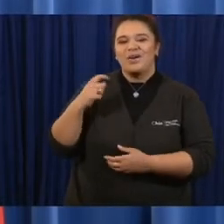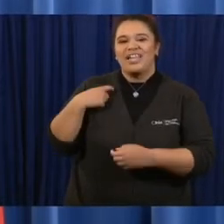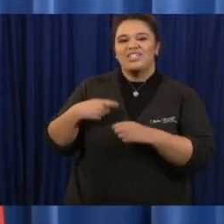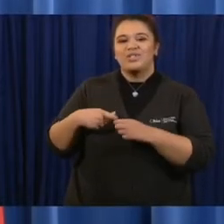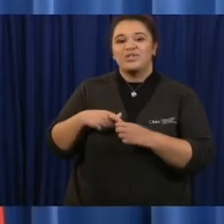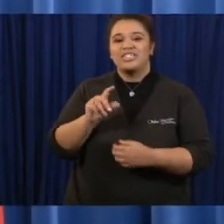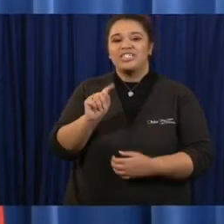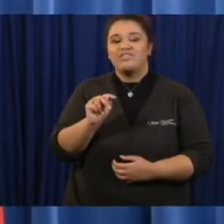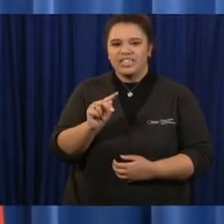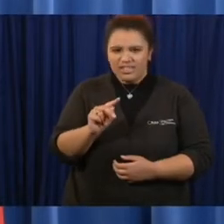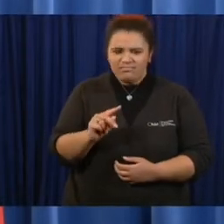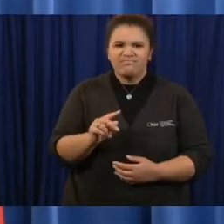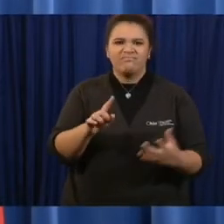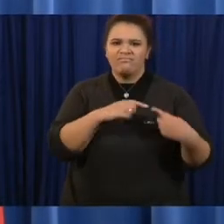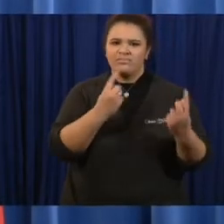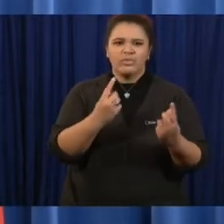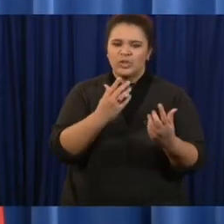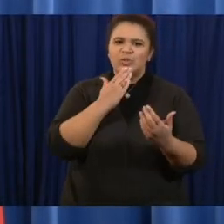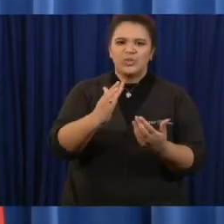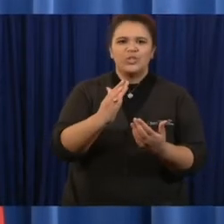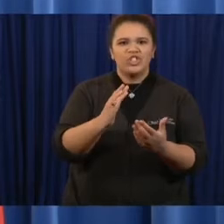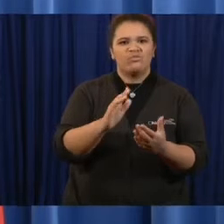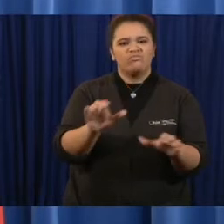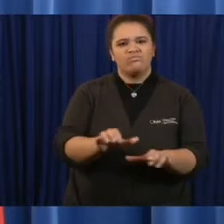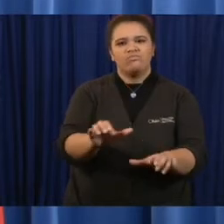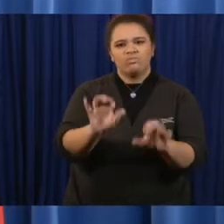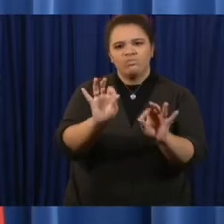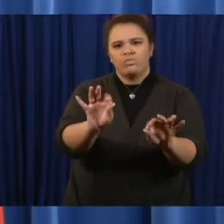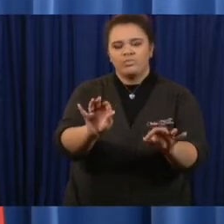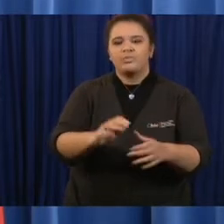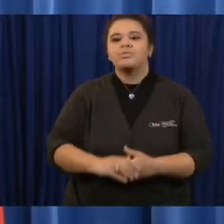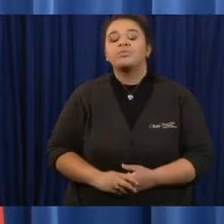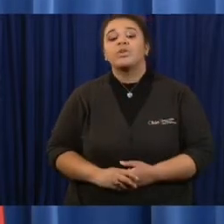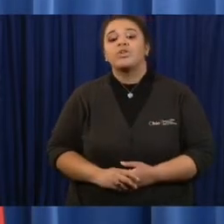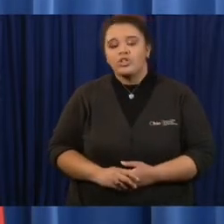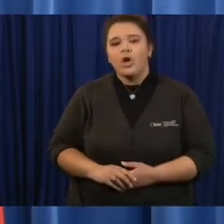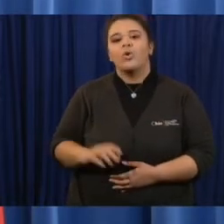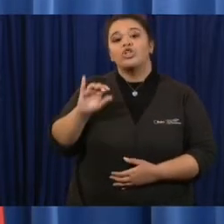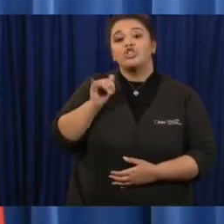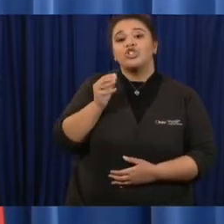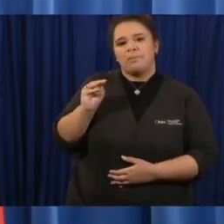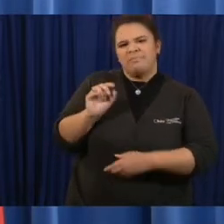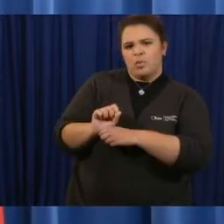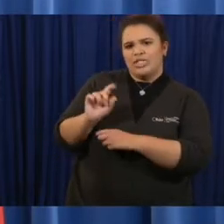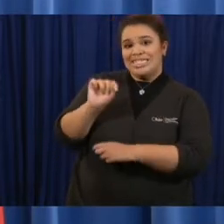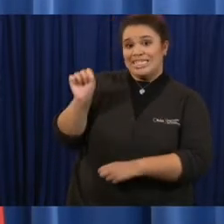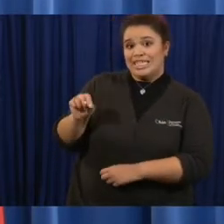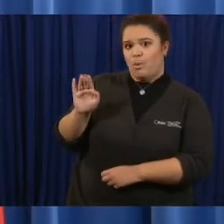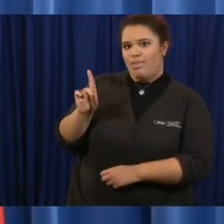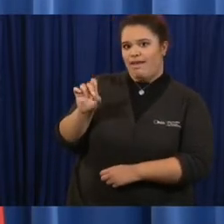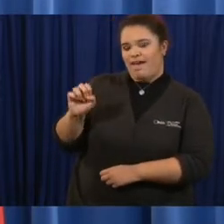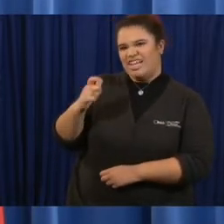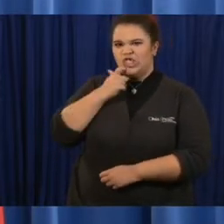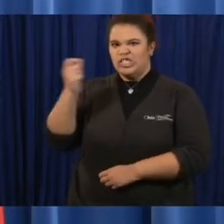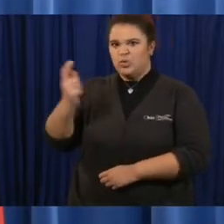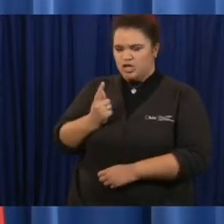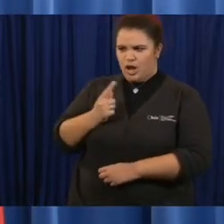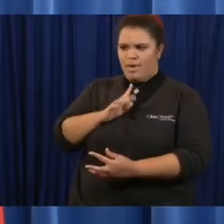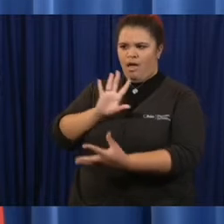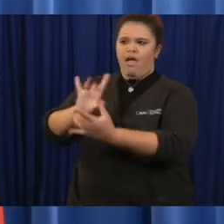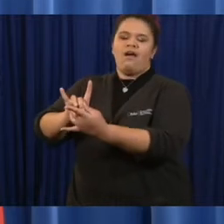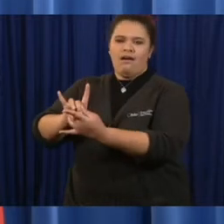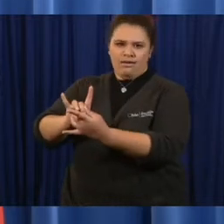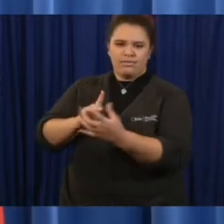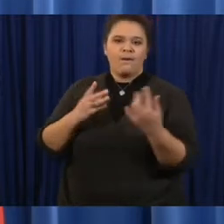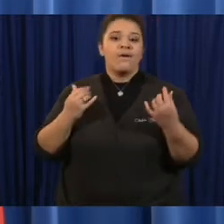know, it's tough. This is a question follow-up by Jim from Toledo Blade. As we enter the new phase of companies start